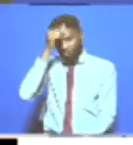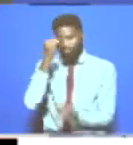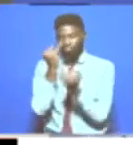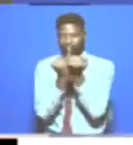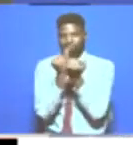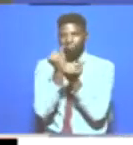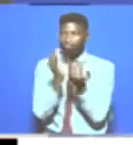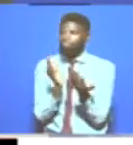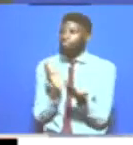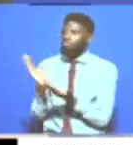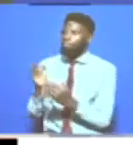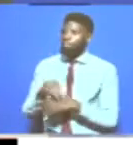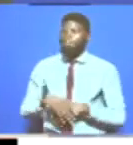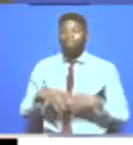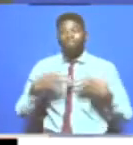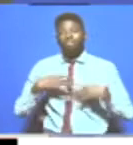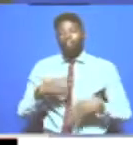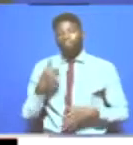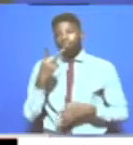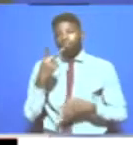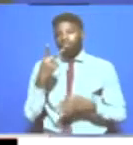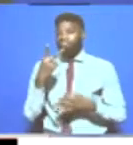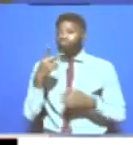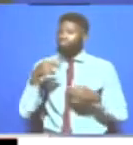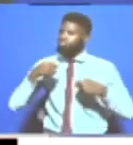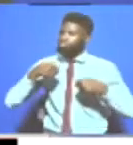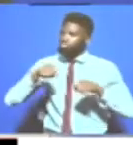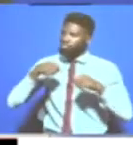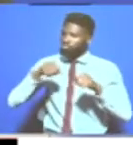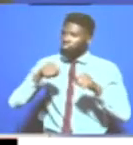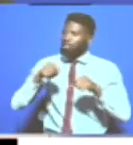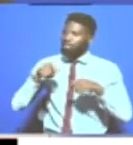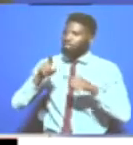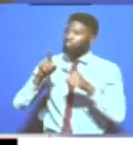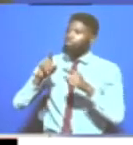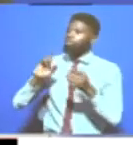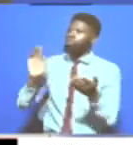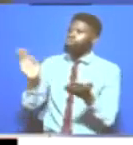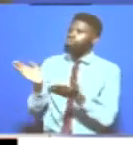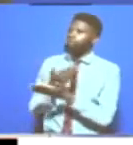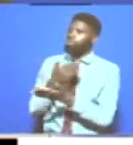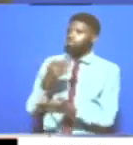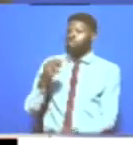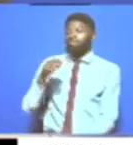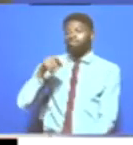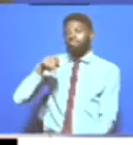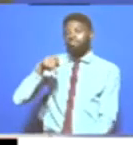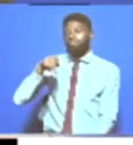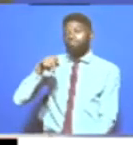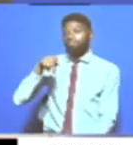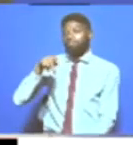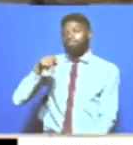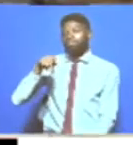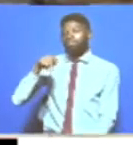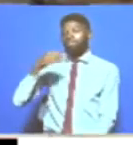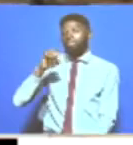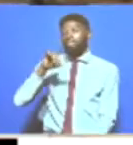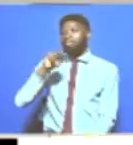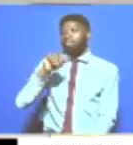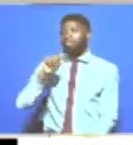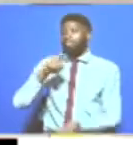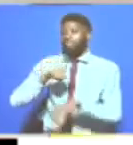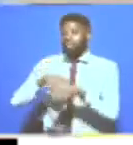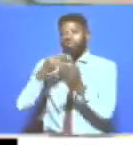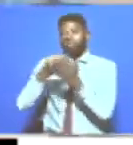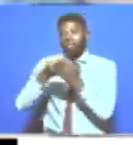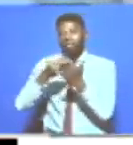The two riders are said to have accosted Felista Njoki Ngigi and her friend after withdrawing money from a local bank.